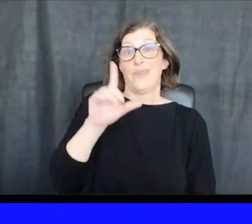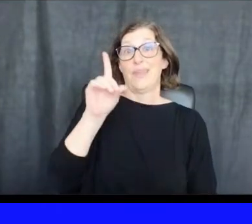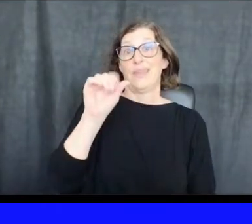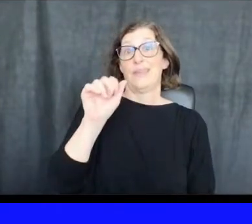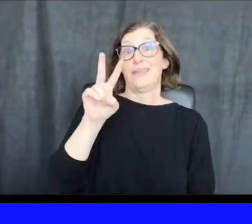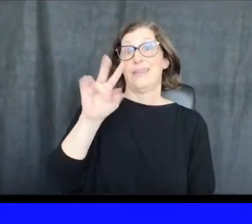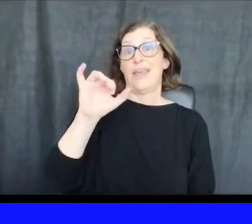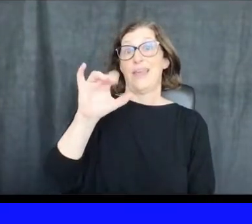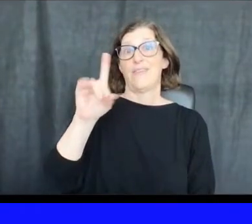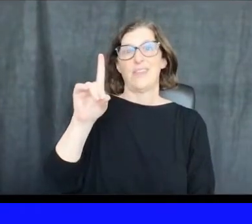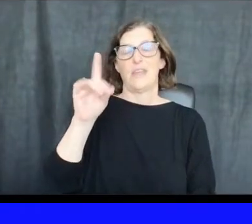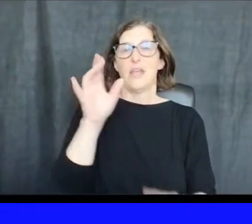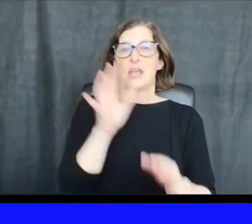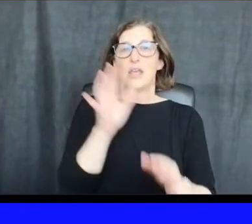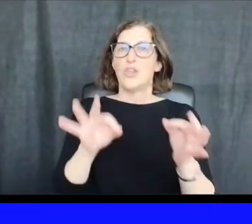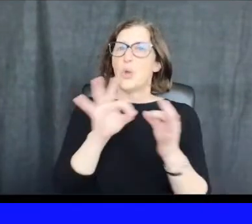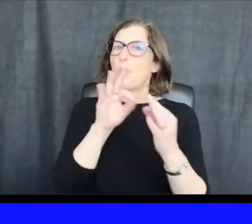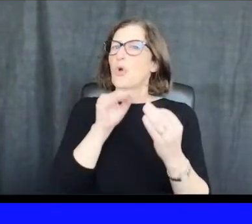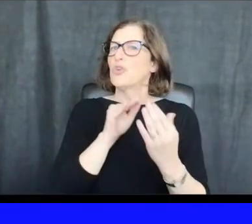changes? So let me